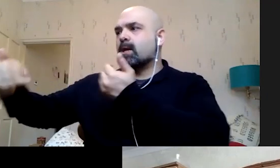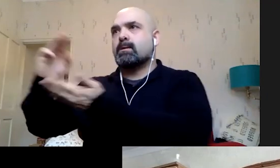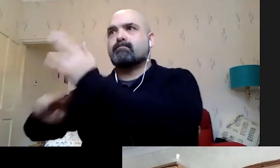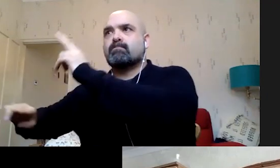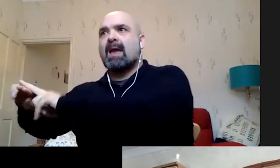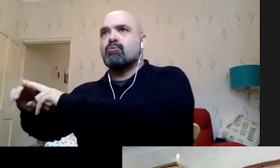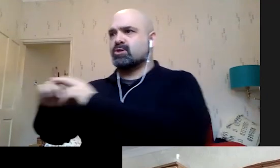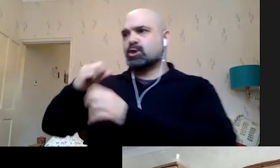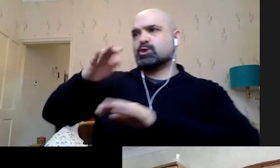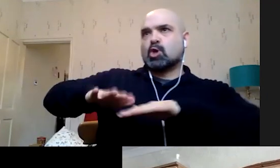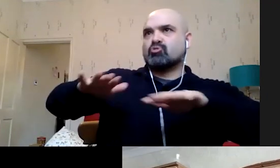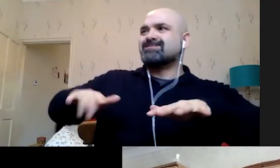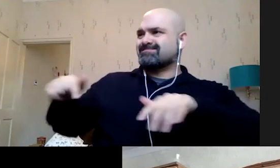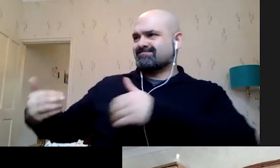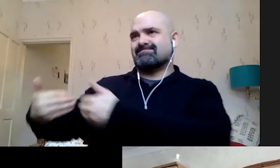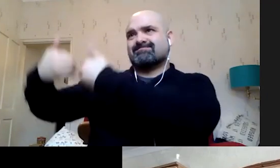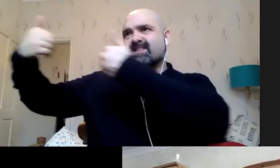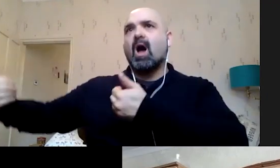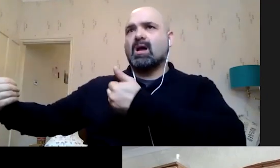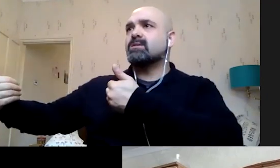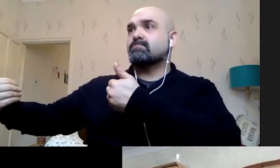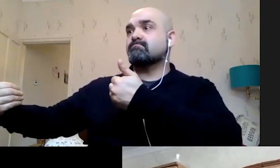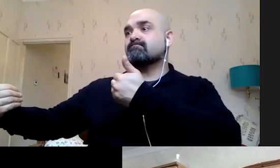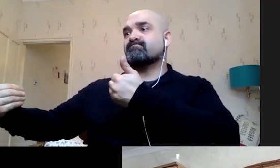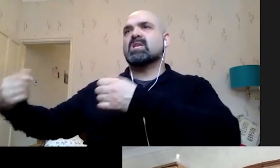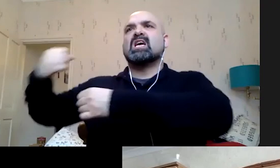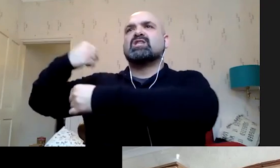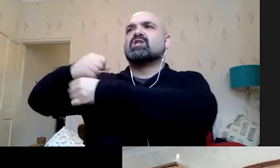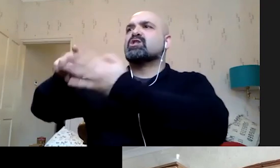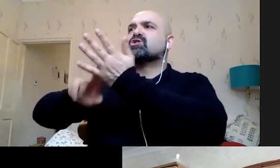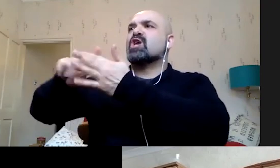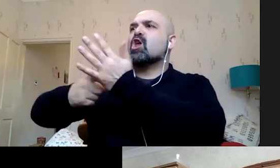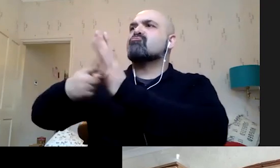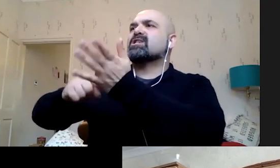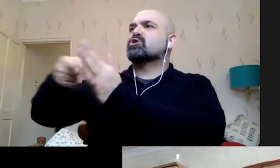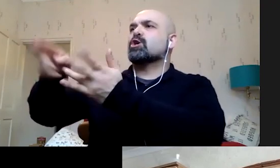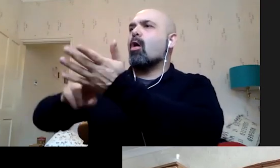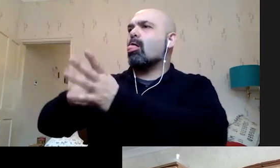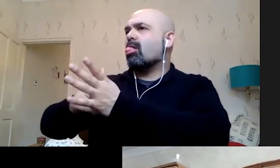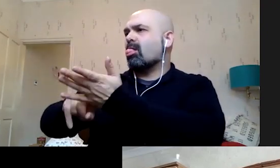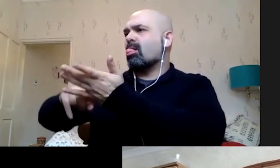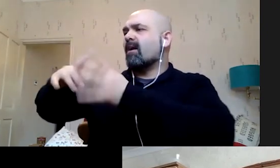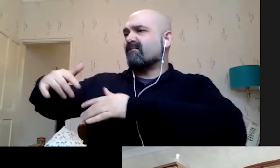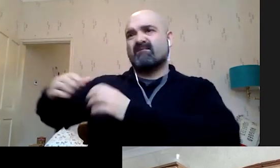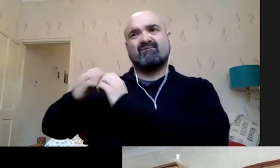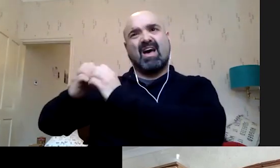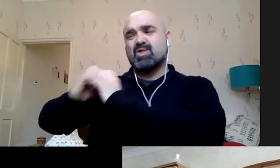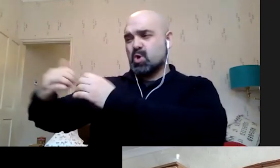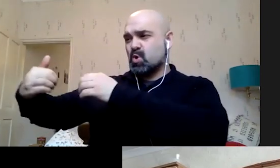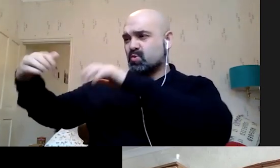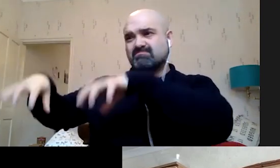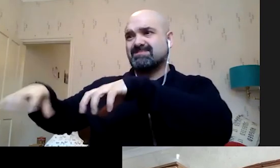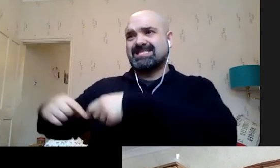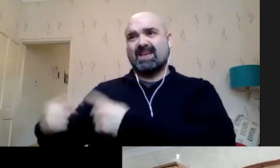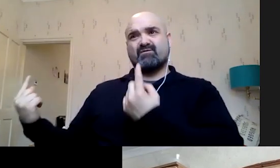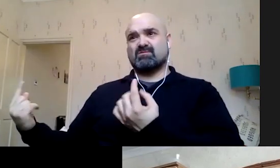works. But, and then the generational values are obviously so, so different now as they were back when, well,